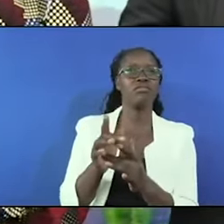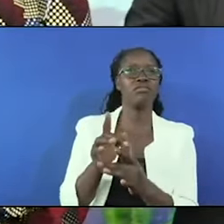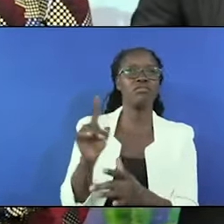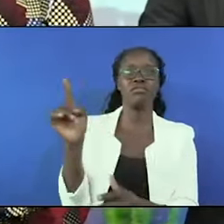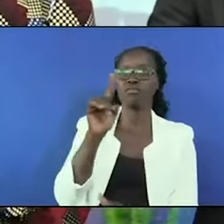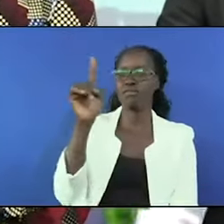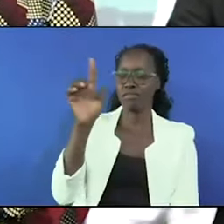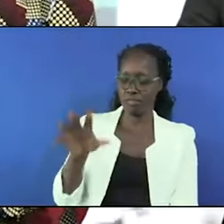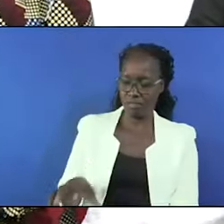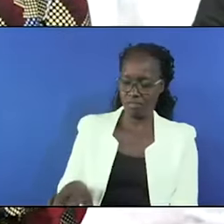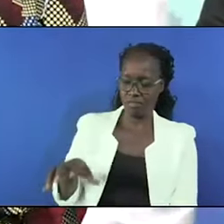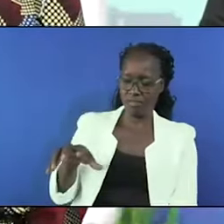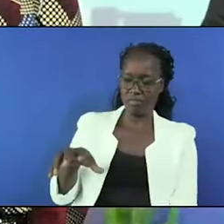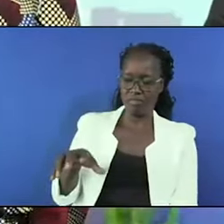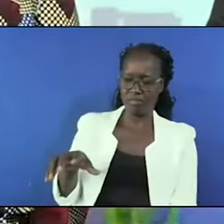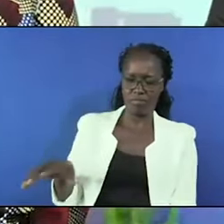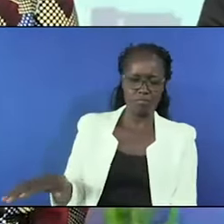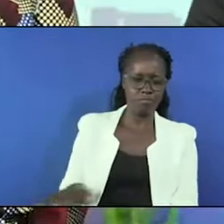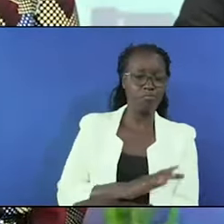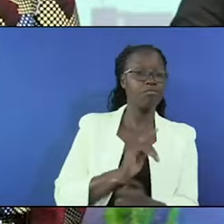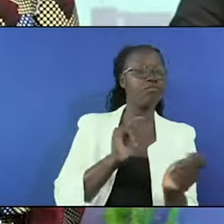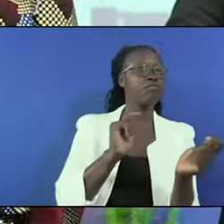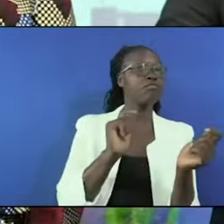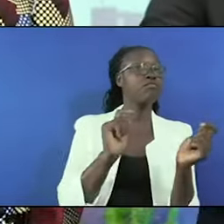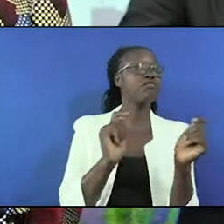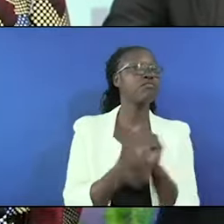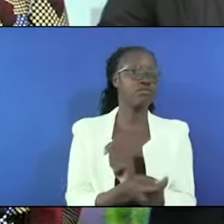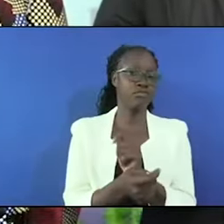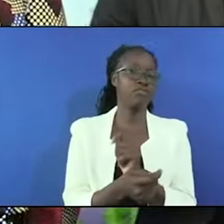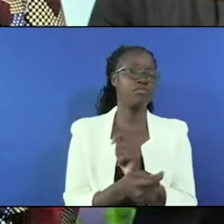Zacchaeus was totally transformed,